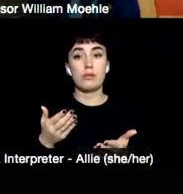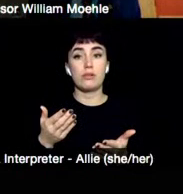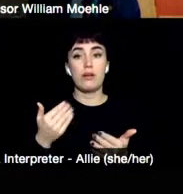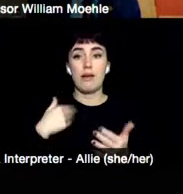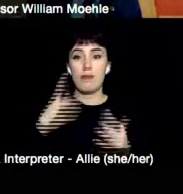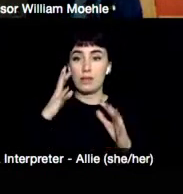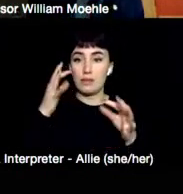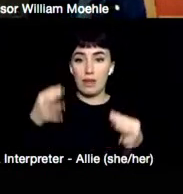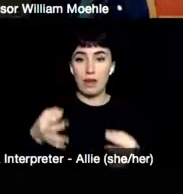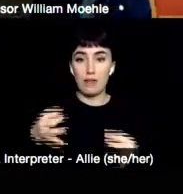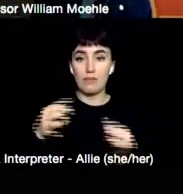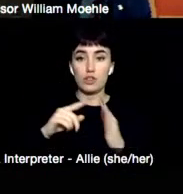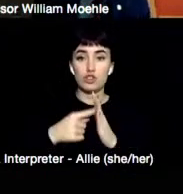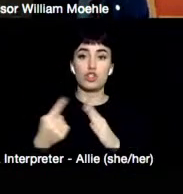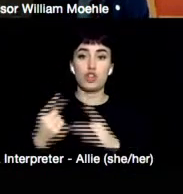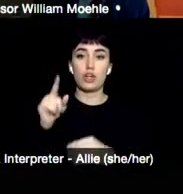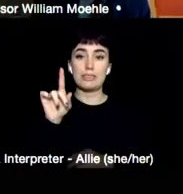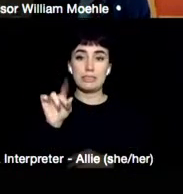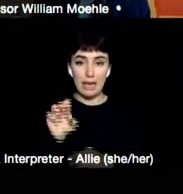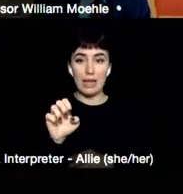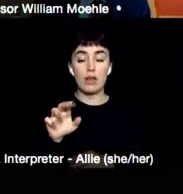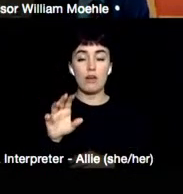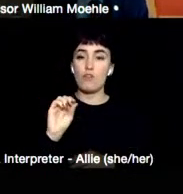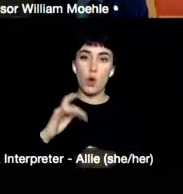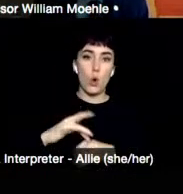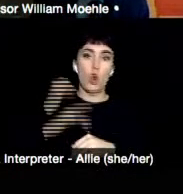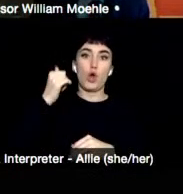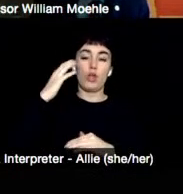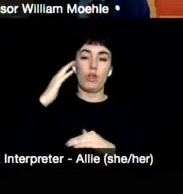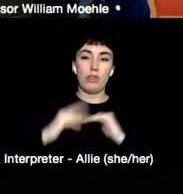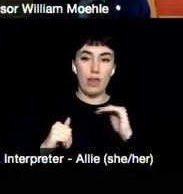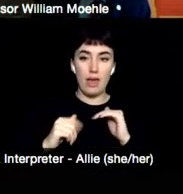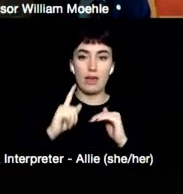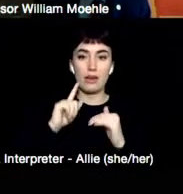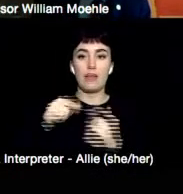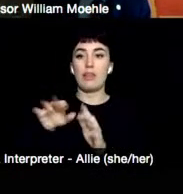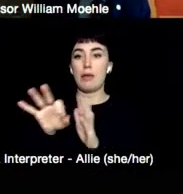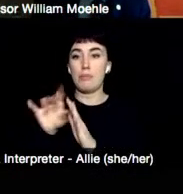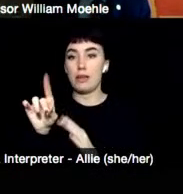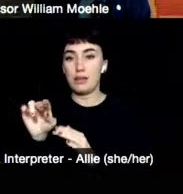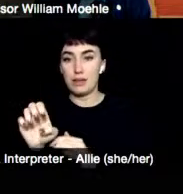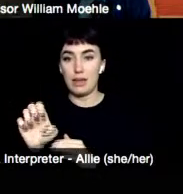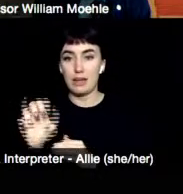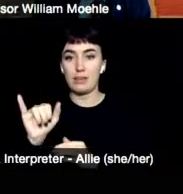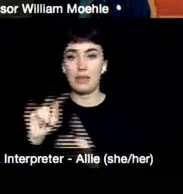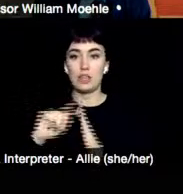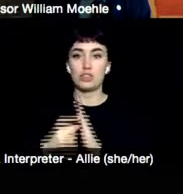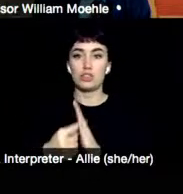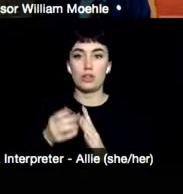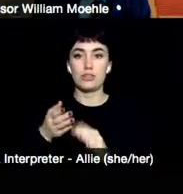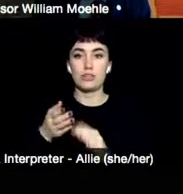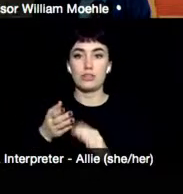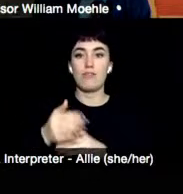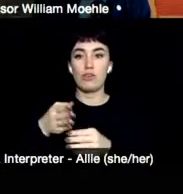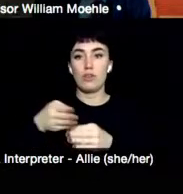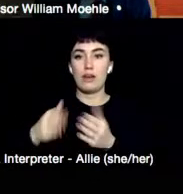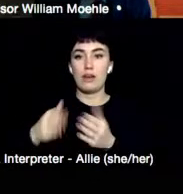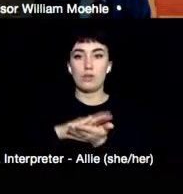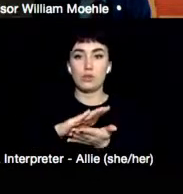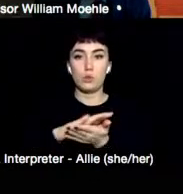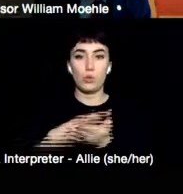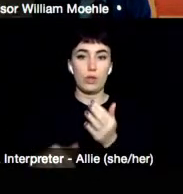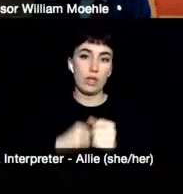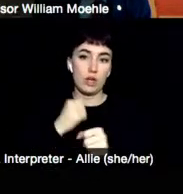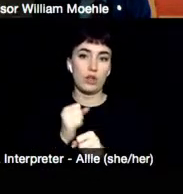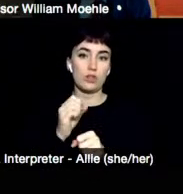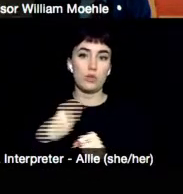definitive start date of no earlier than, and then pick a date that starts after the end of the school year.